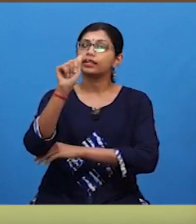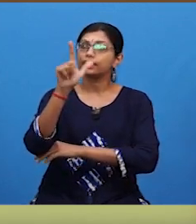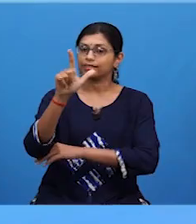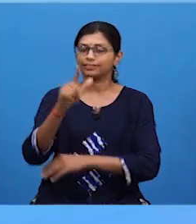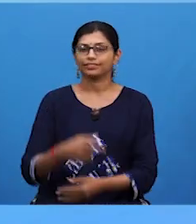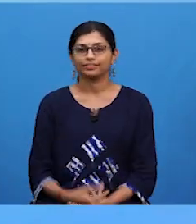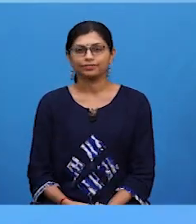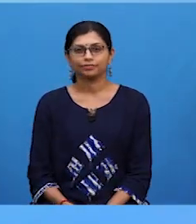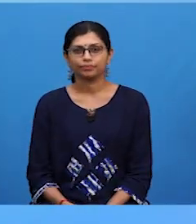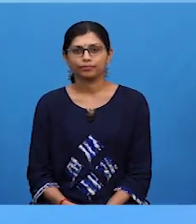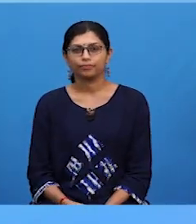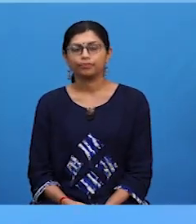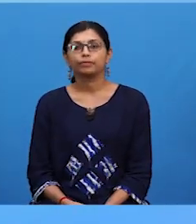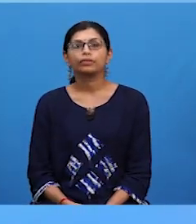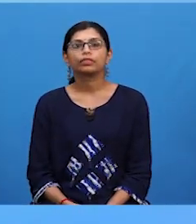me?